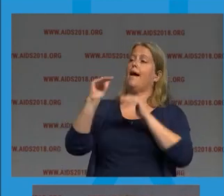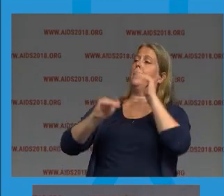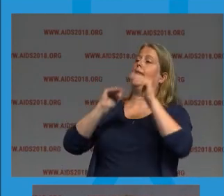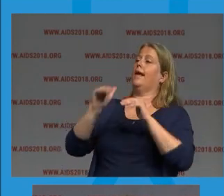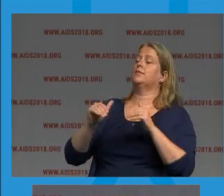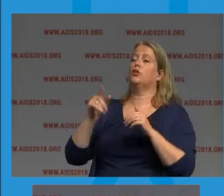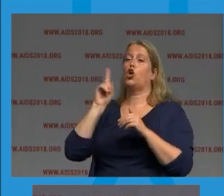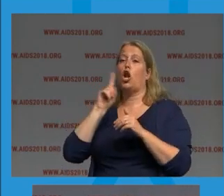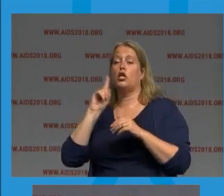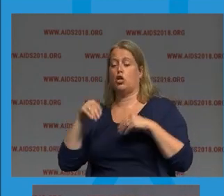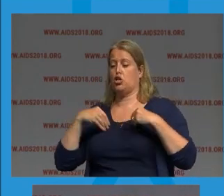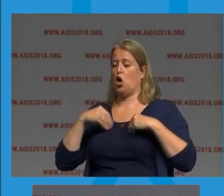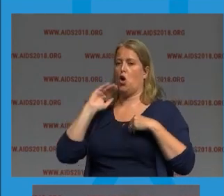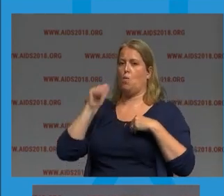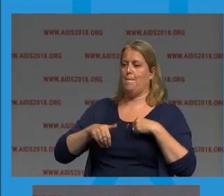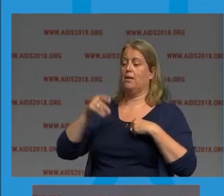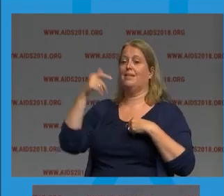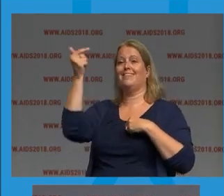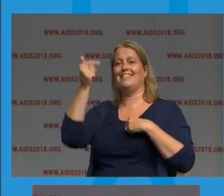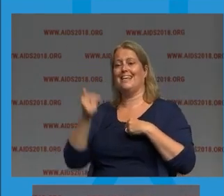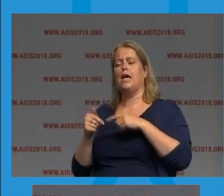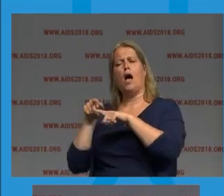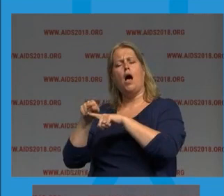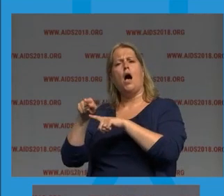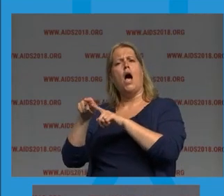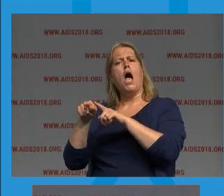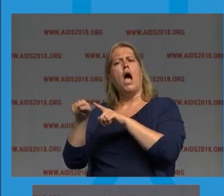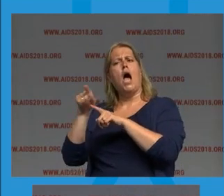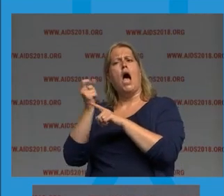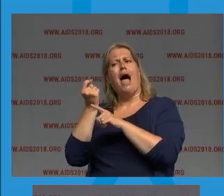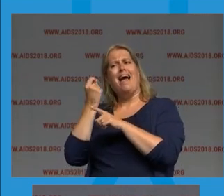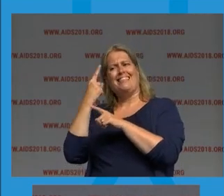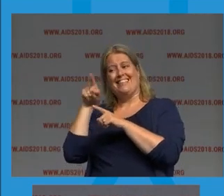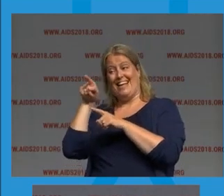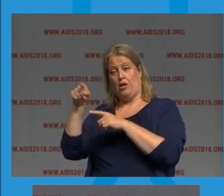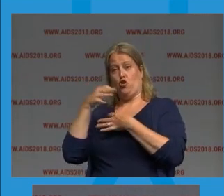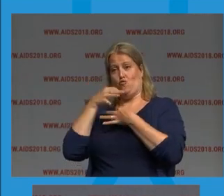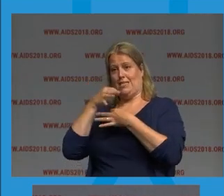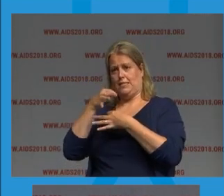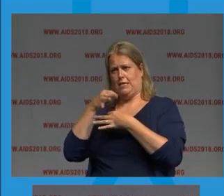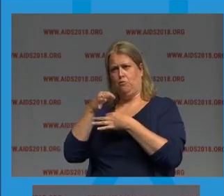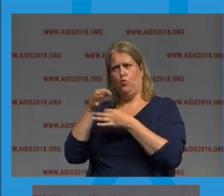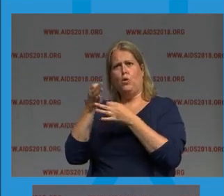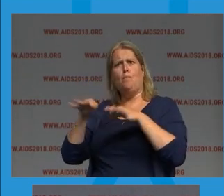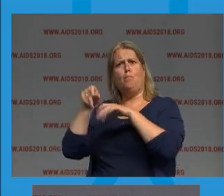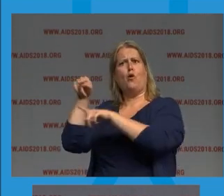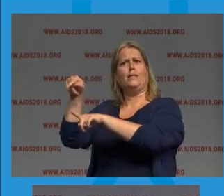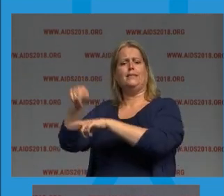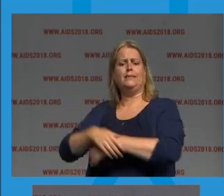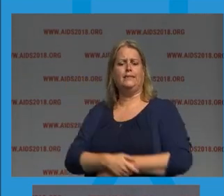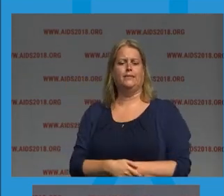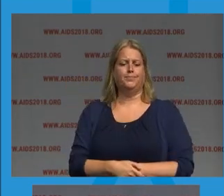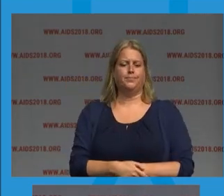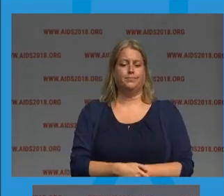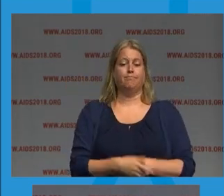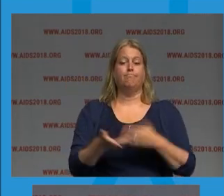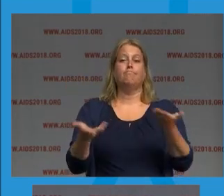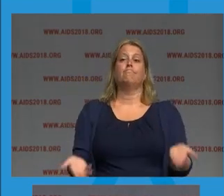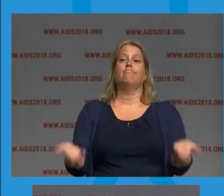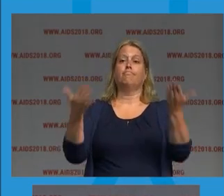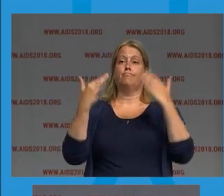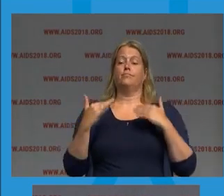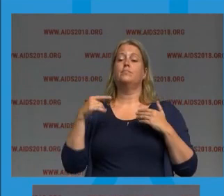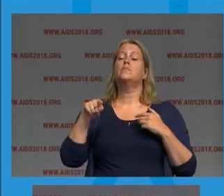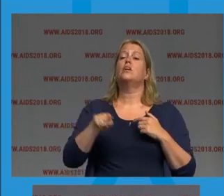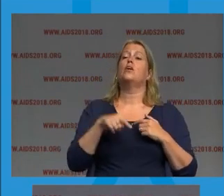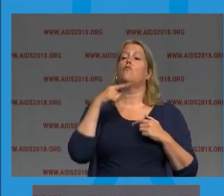Tanzania, and I think really in a meaningful way understanding their risks is particularly important to responding to them. Moving on to people who inject drugs